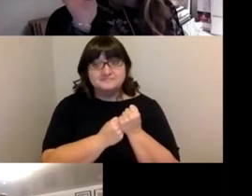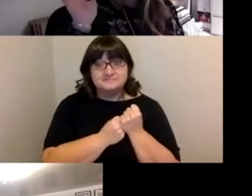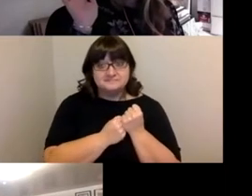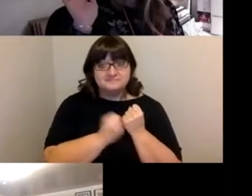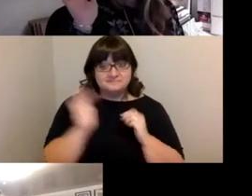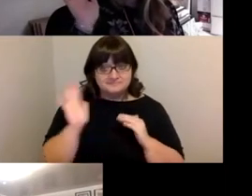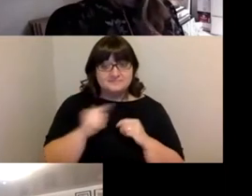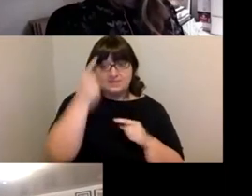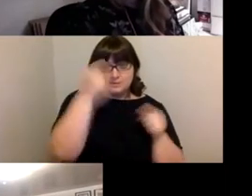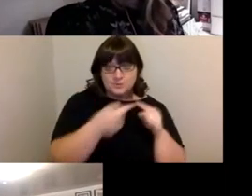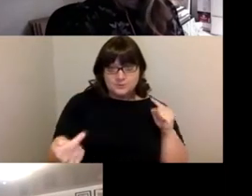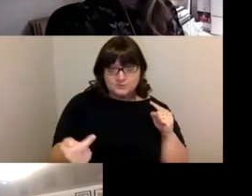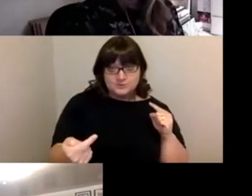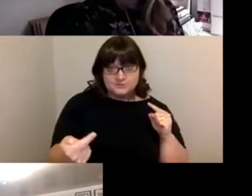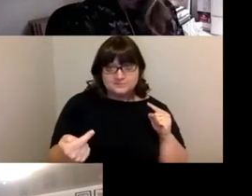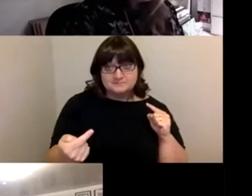Opposed?